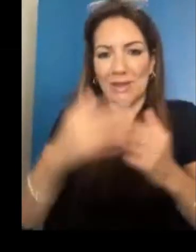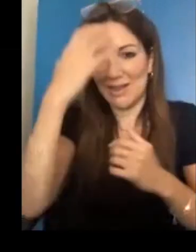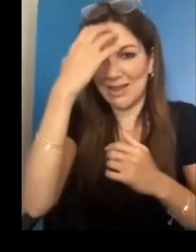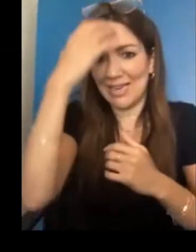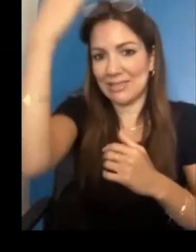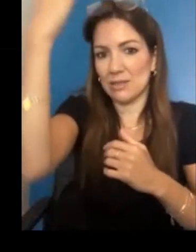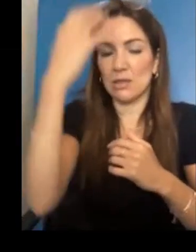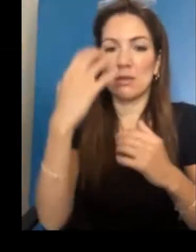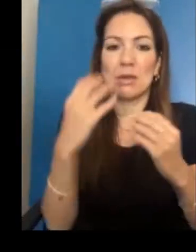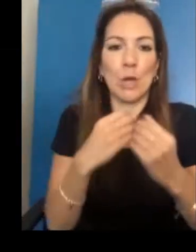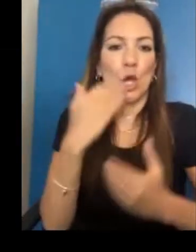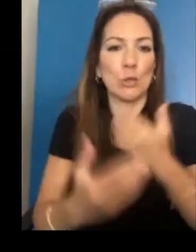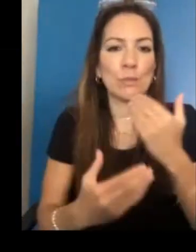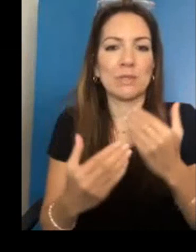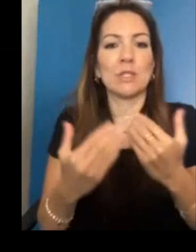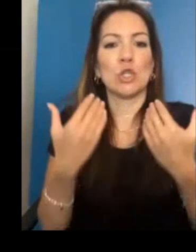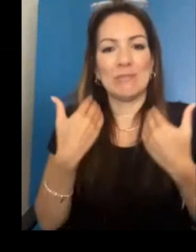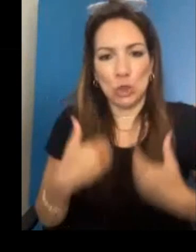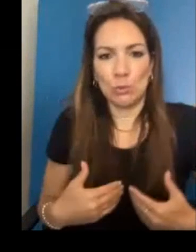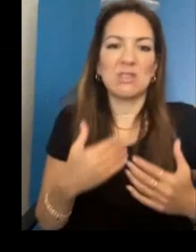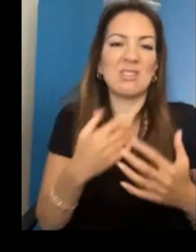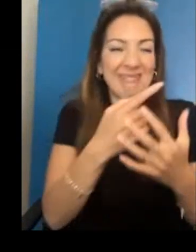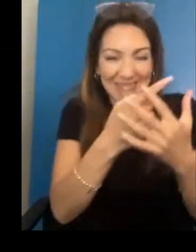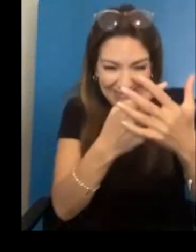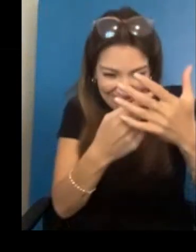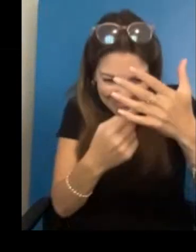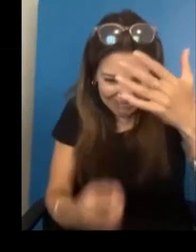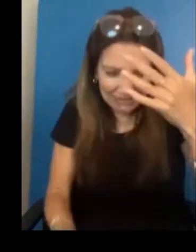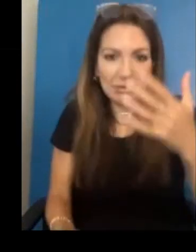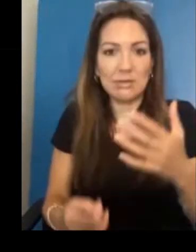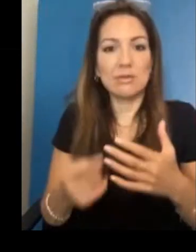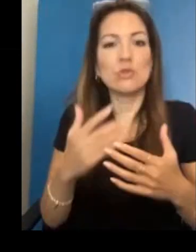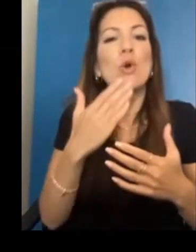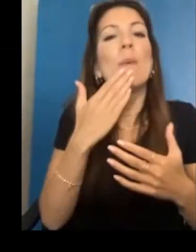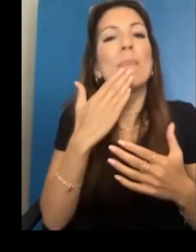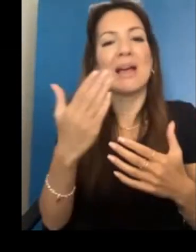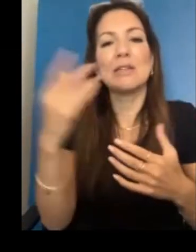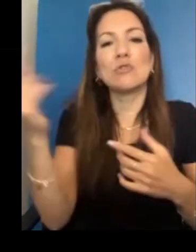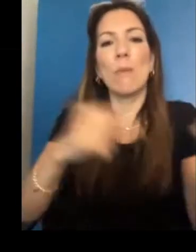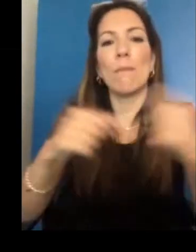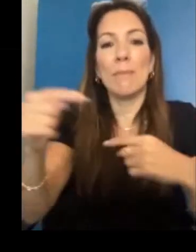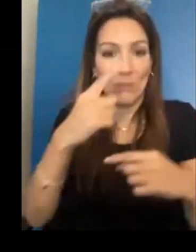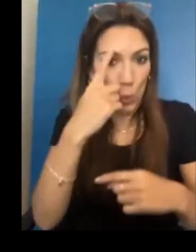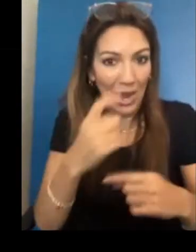in Richmond, coming up in the years ahead. So do come along to that if you're free that evening.